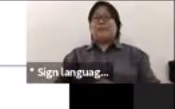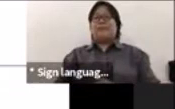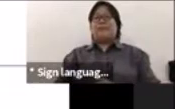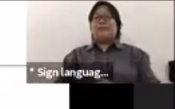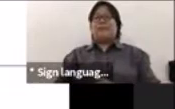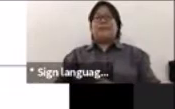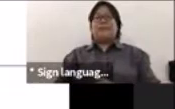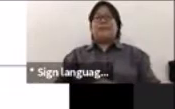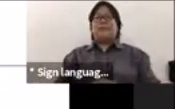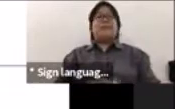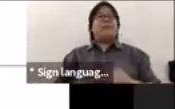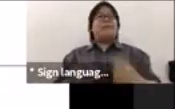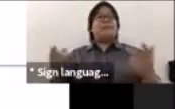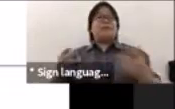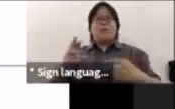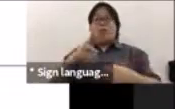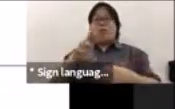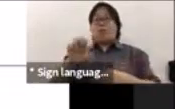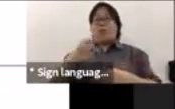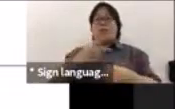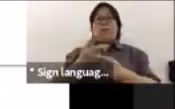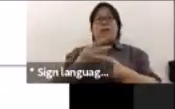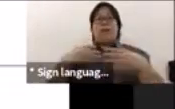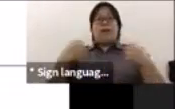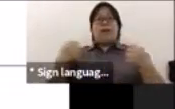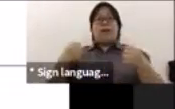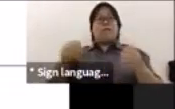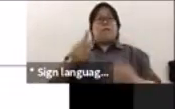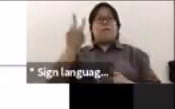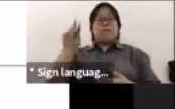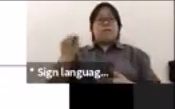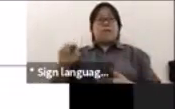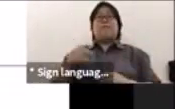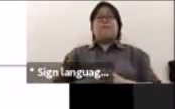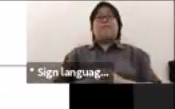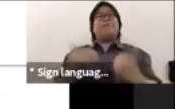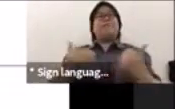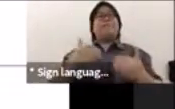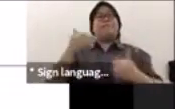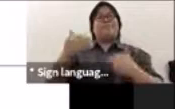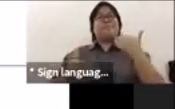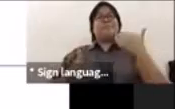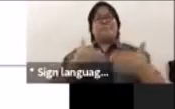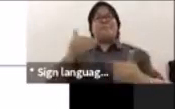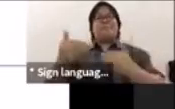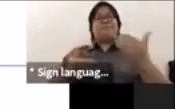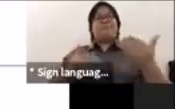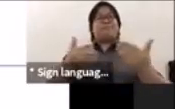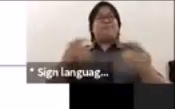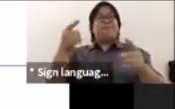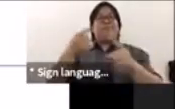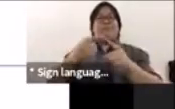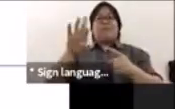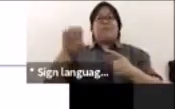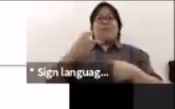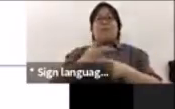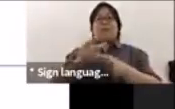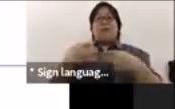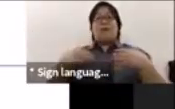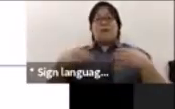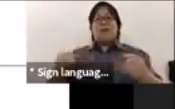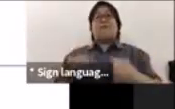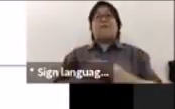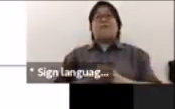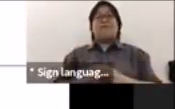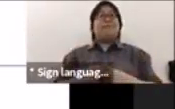And reproductive health in Vietnam, Vietnam is a progressive in terms of reproductive health. And